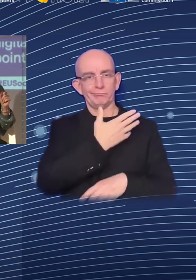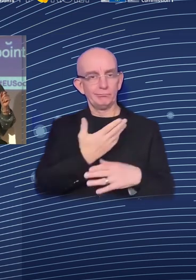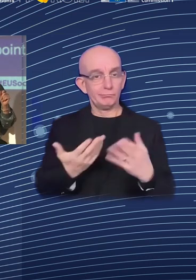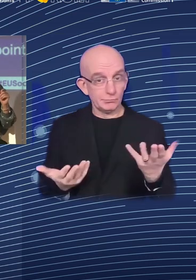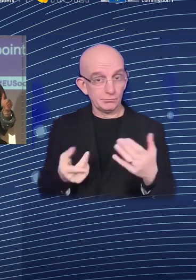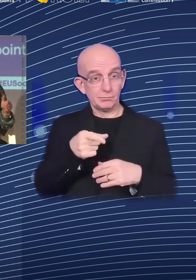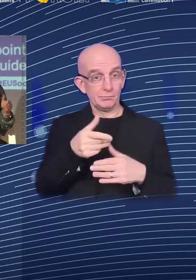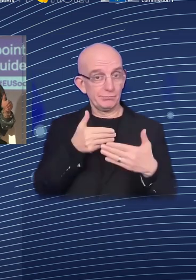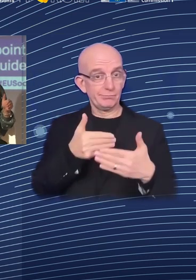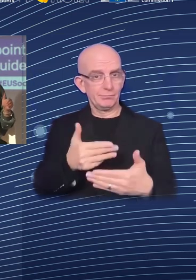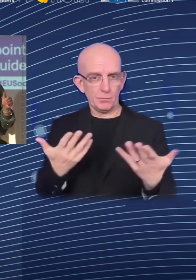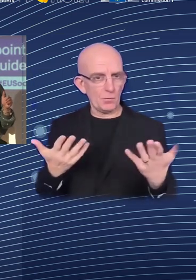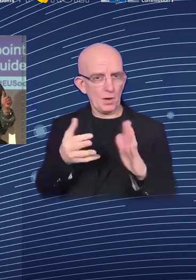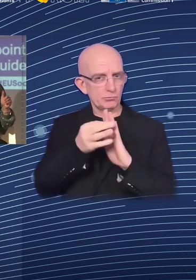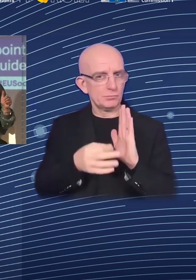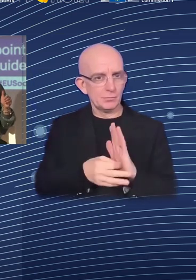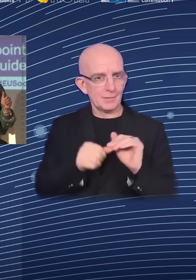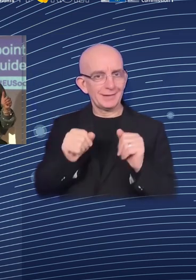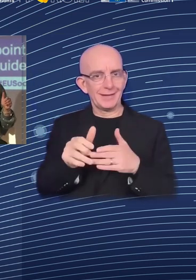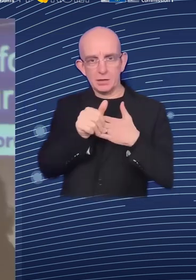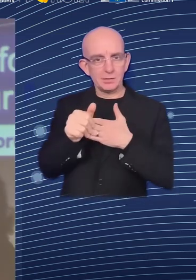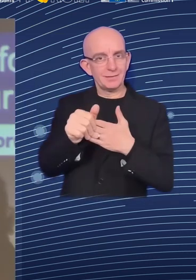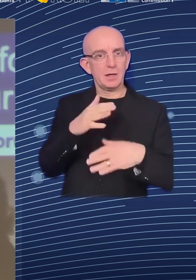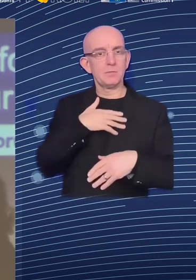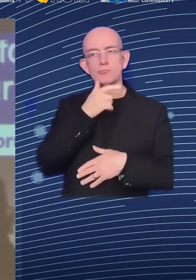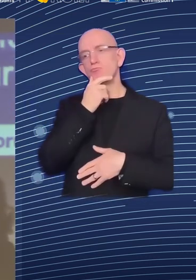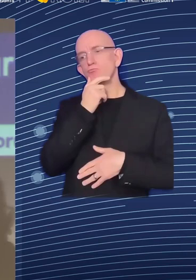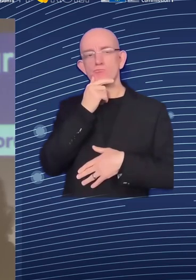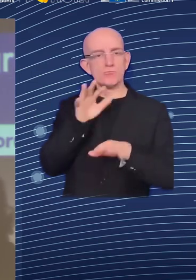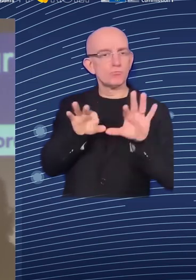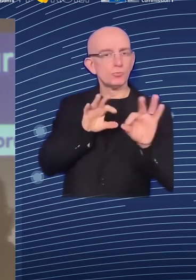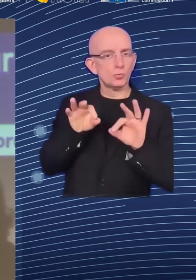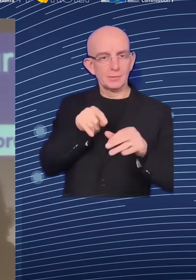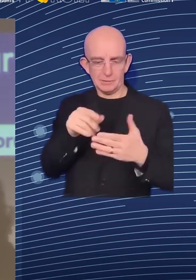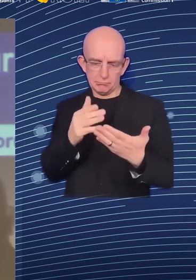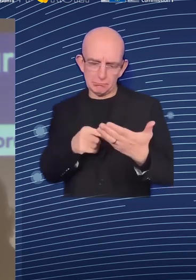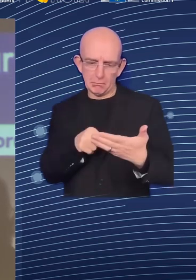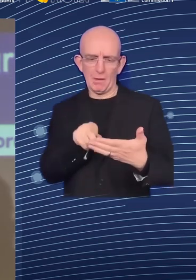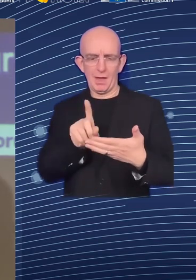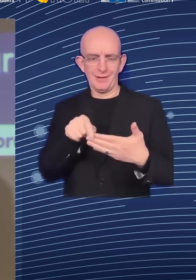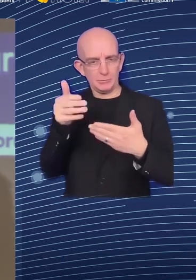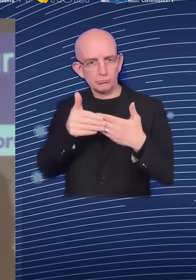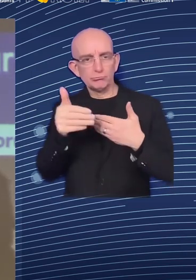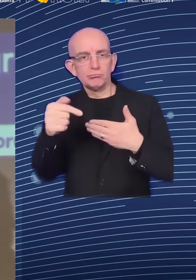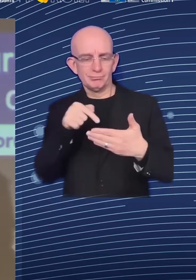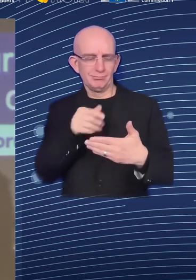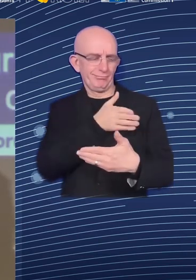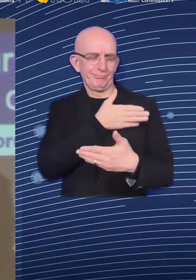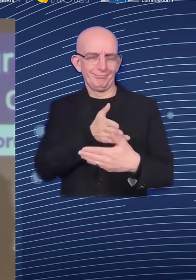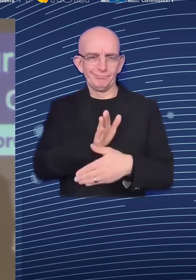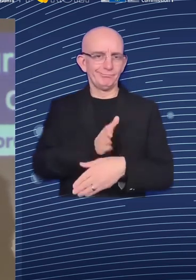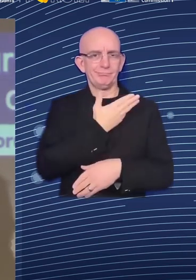concerning methodologies, because of course we cannot develop in 10 years of